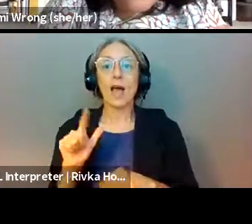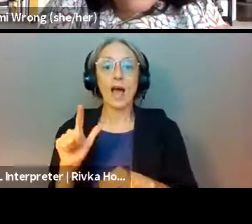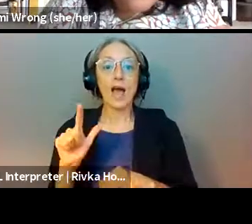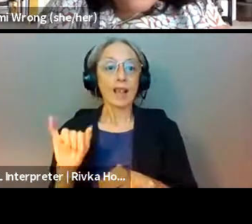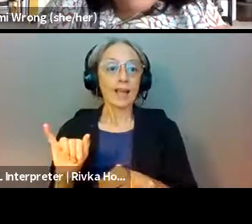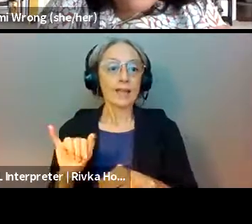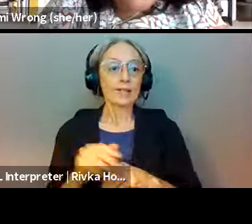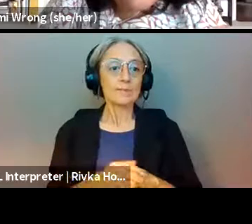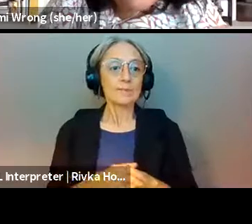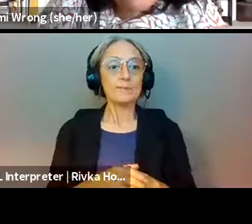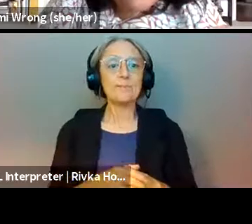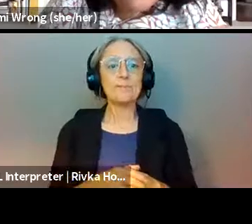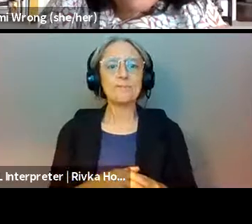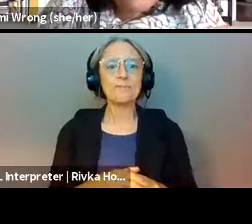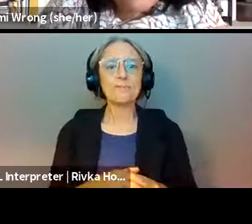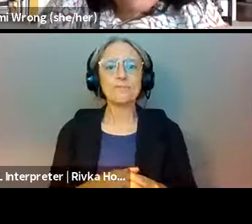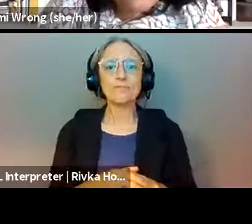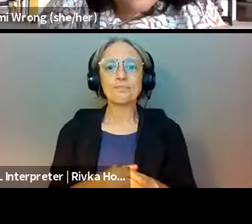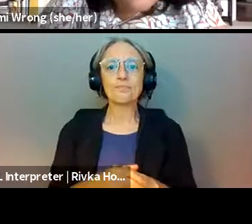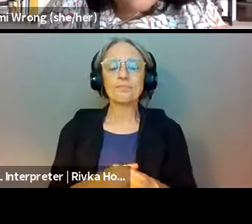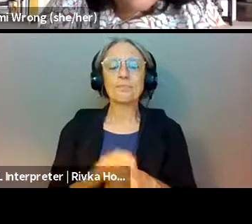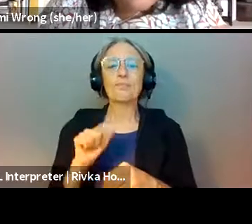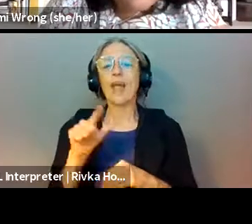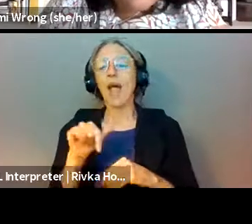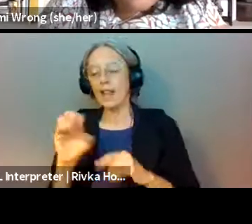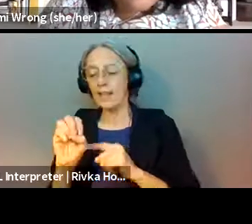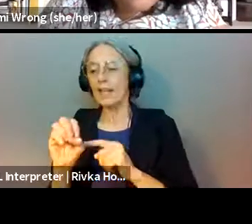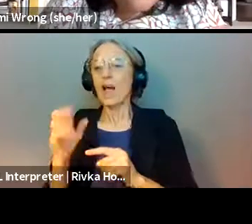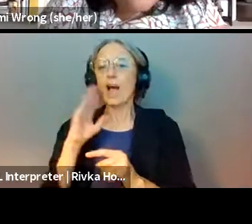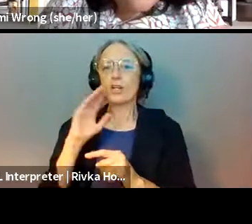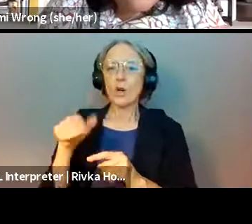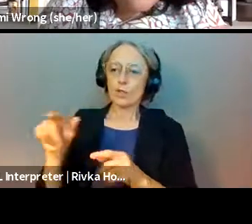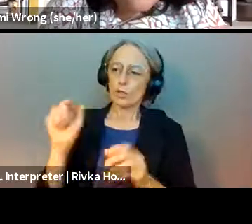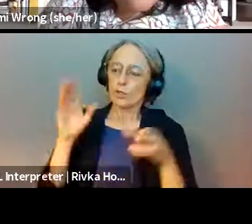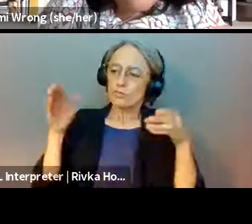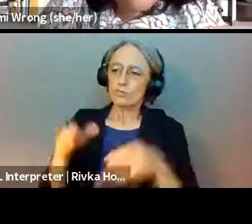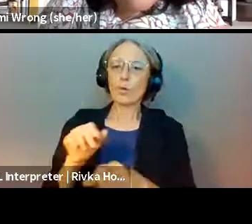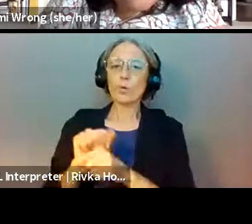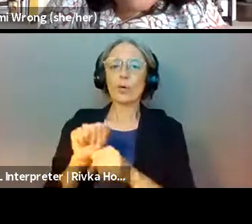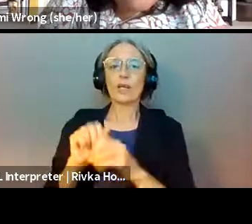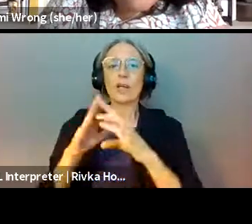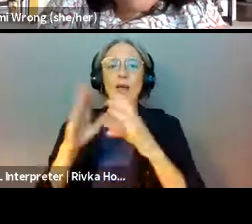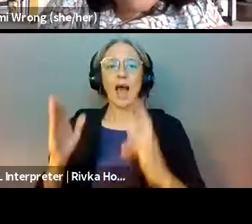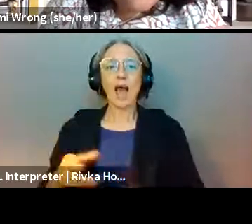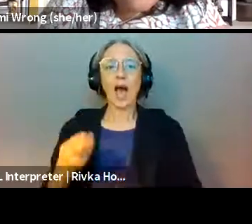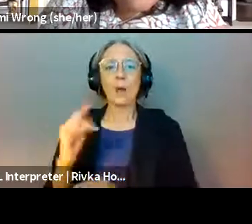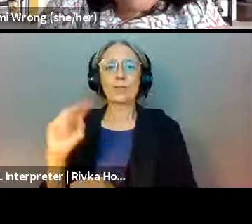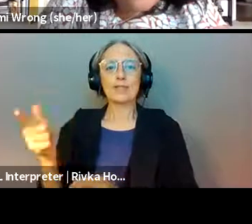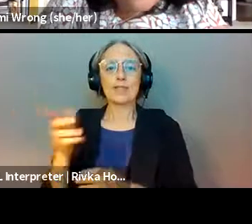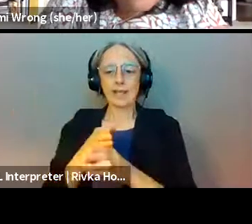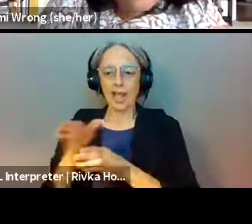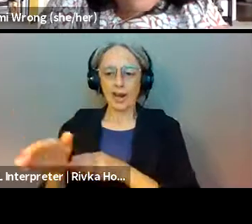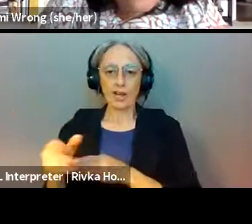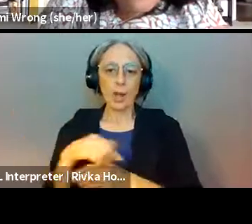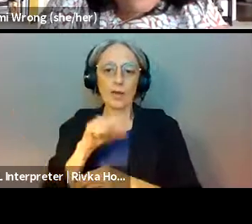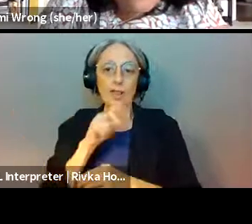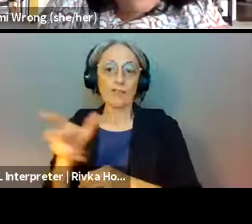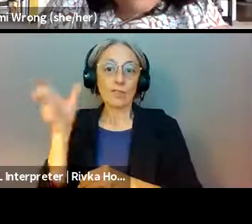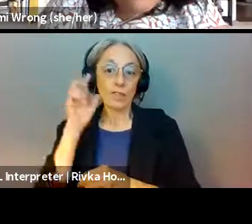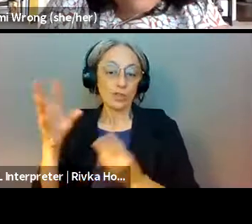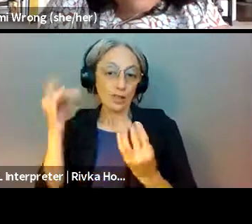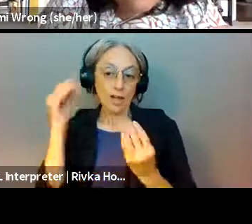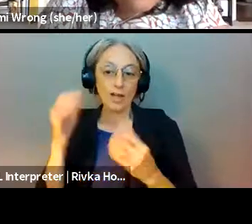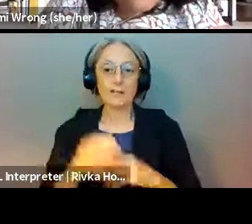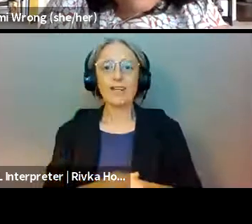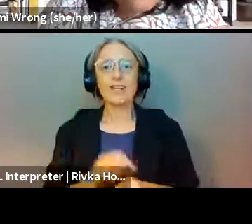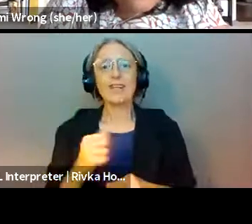been working in the housing area. Would love to hear your reflections on. Yeah, good morning, everyone.